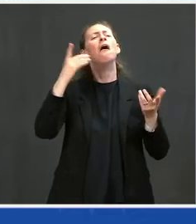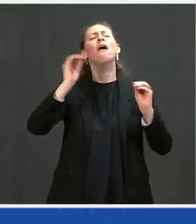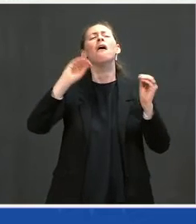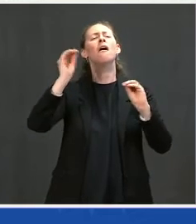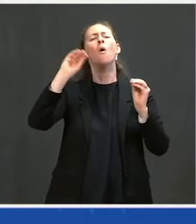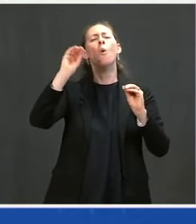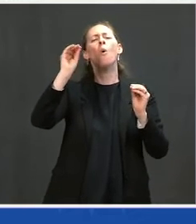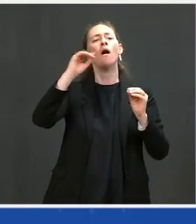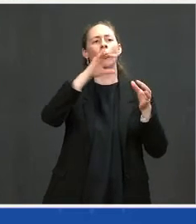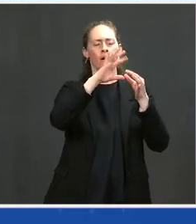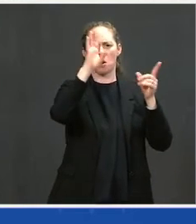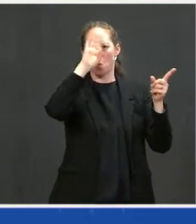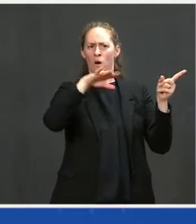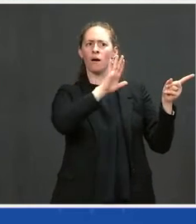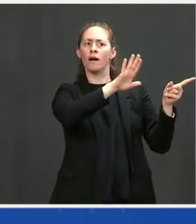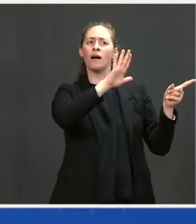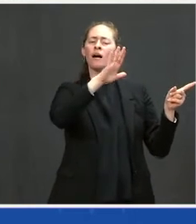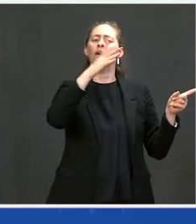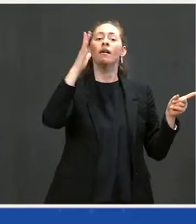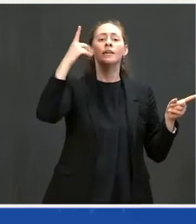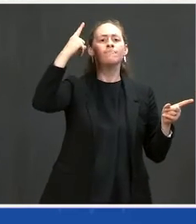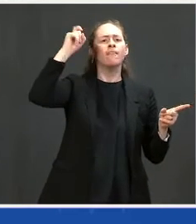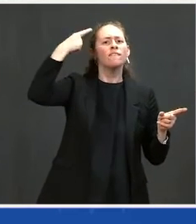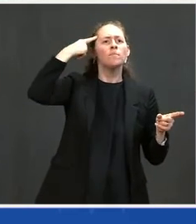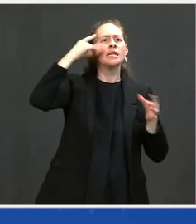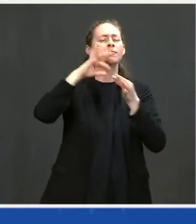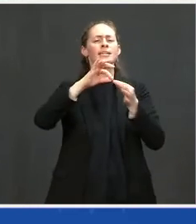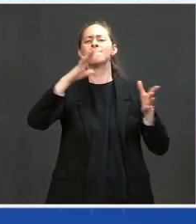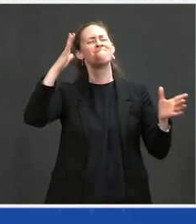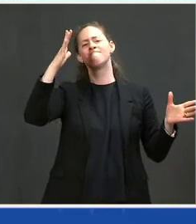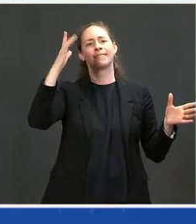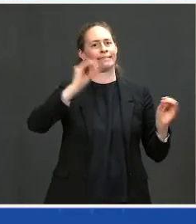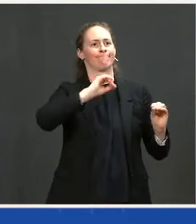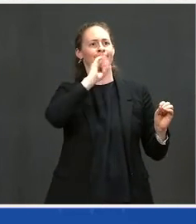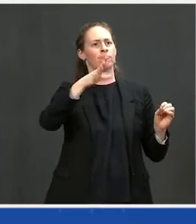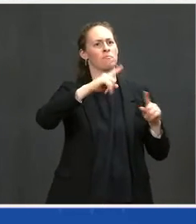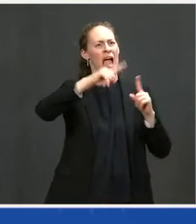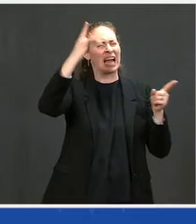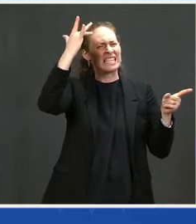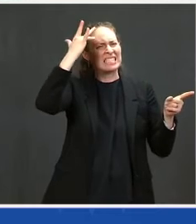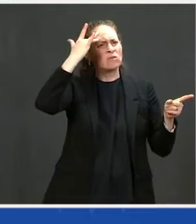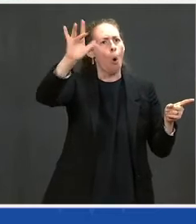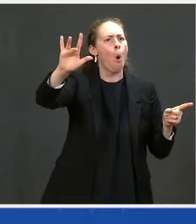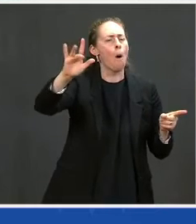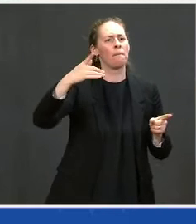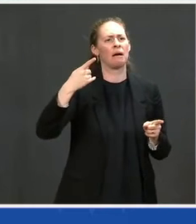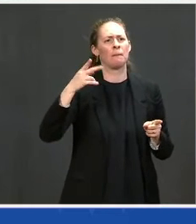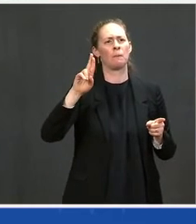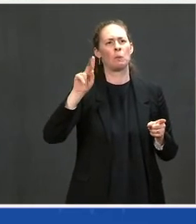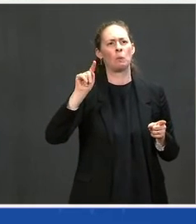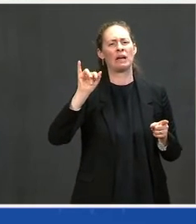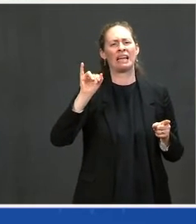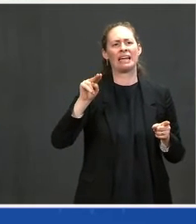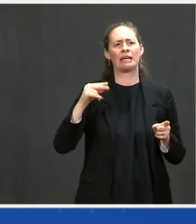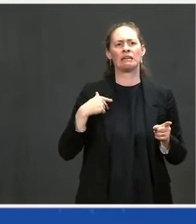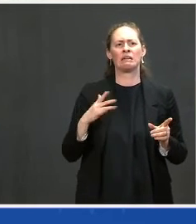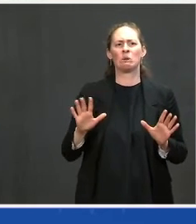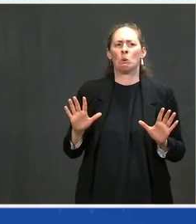He's one of the guys like Putin who thinks that autocracy is the wave of the future. Democracy can't